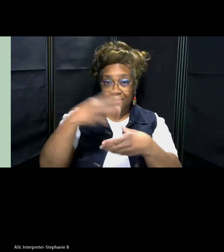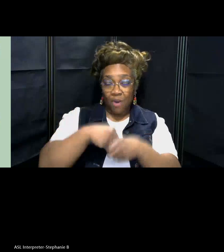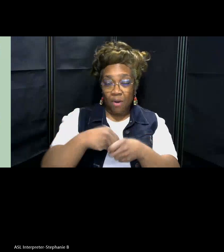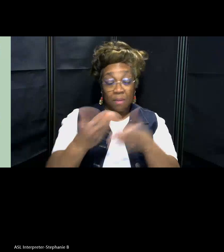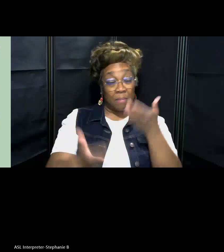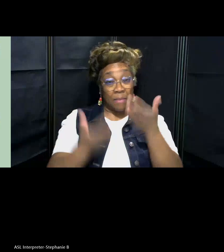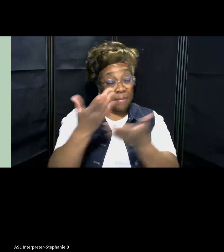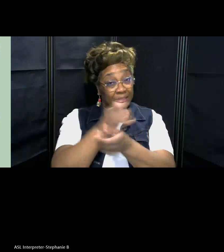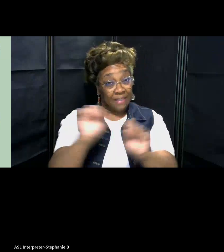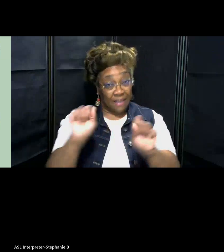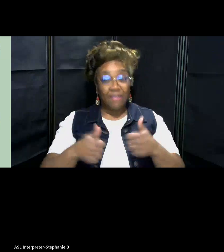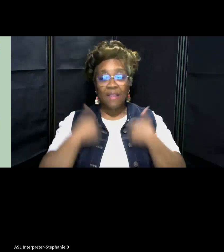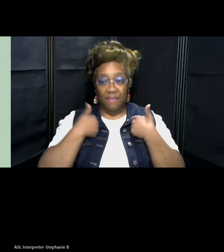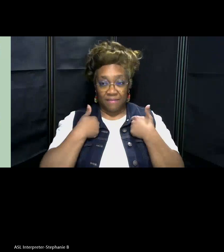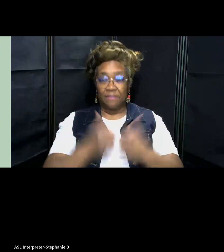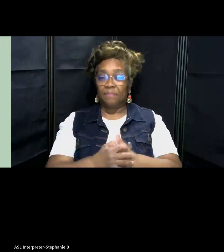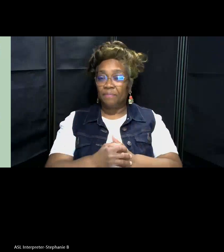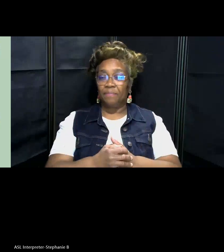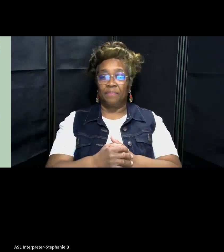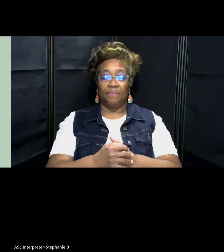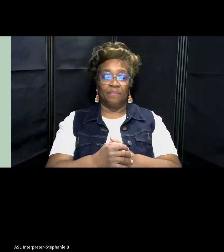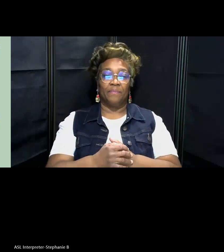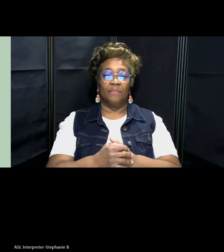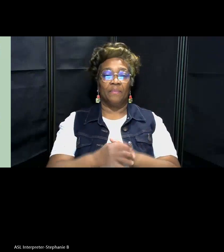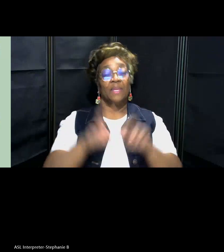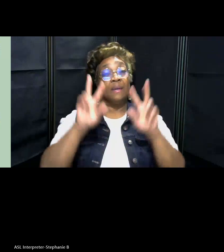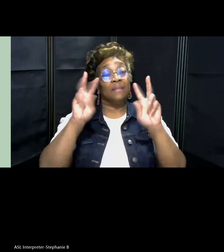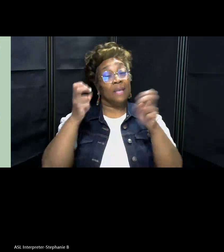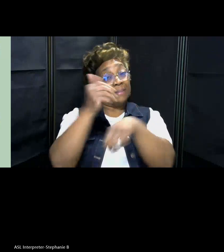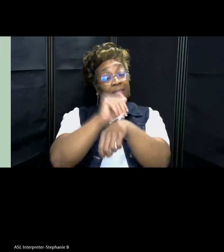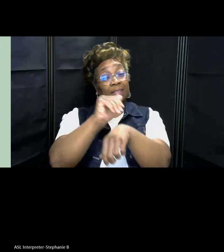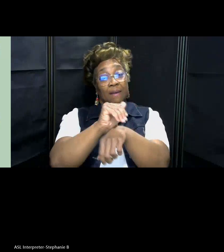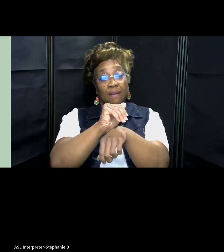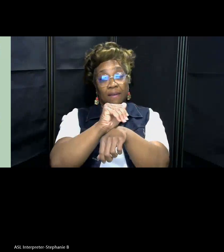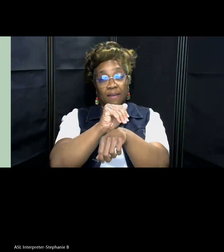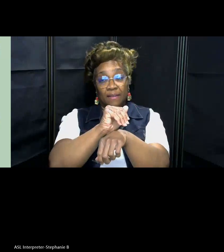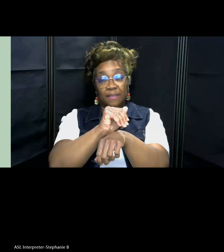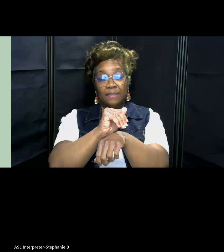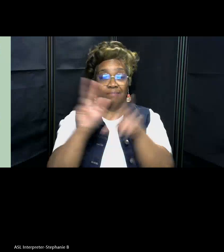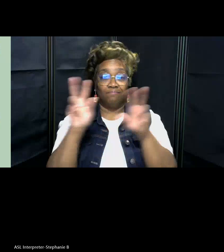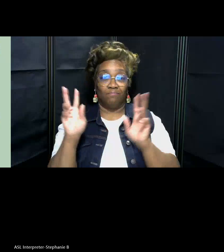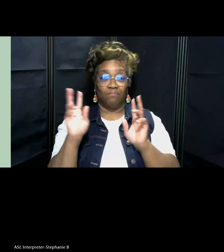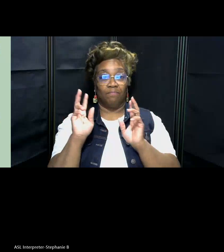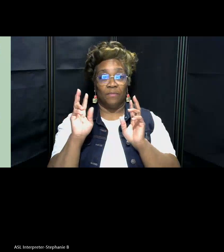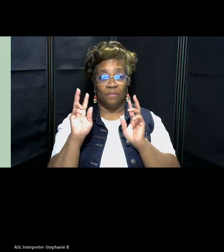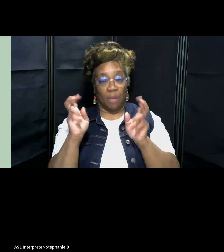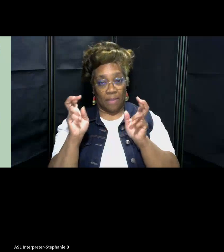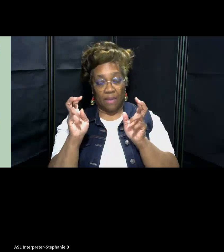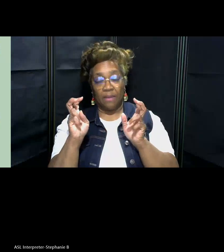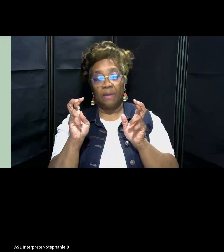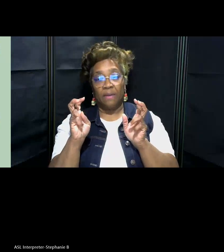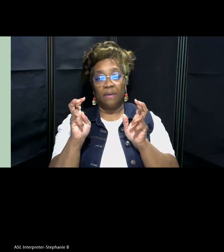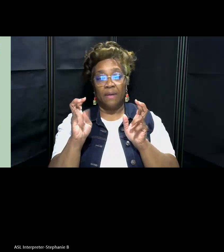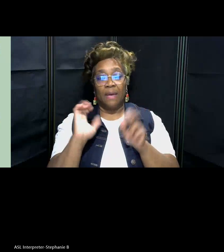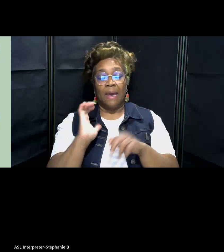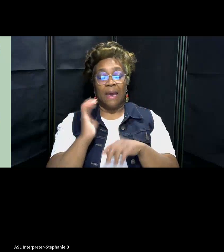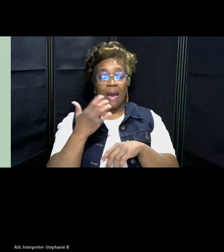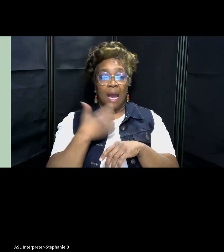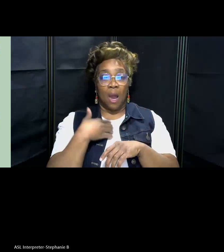life. But on the topic of tonight's subject, our subject matter expert for